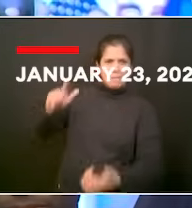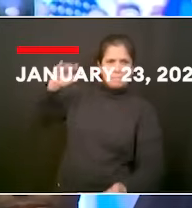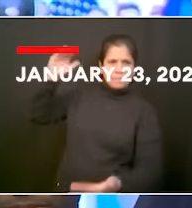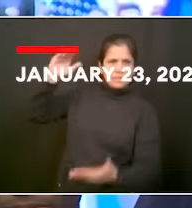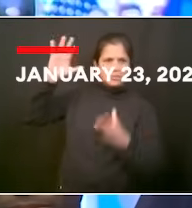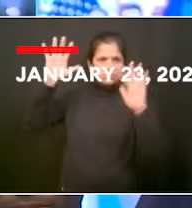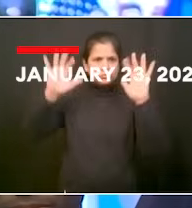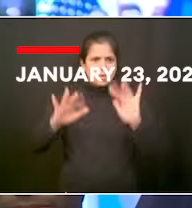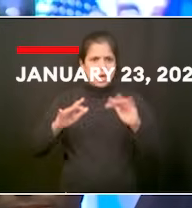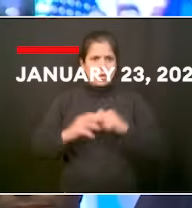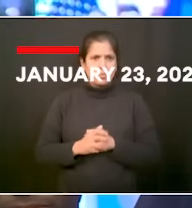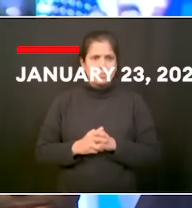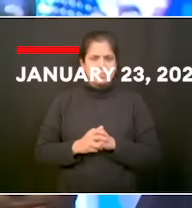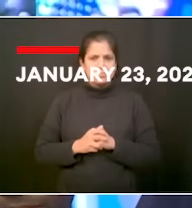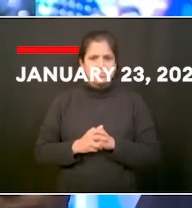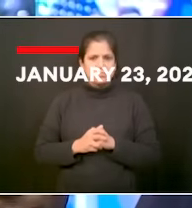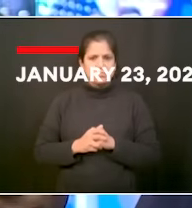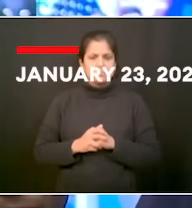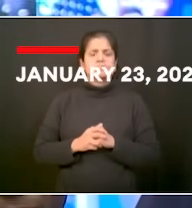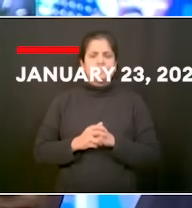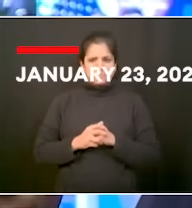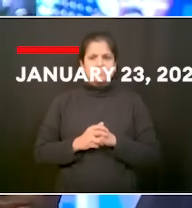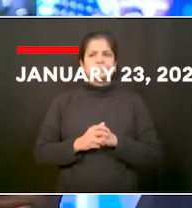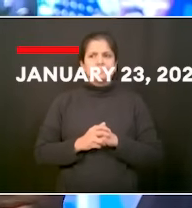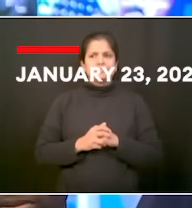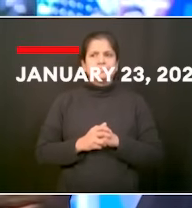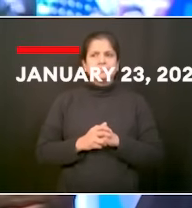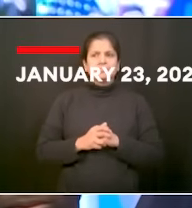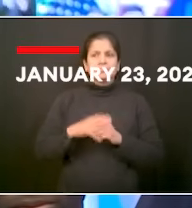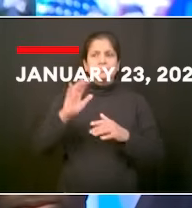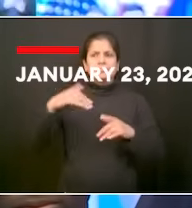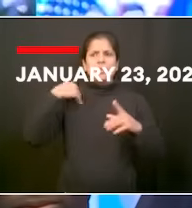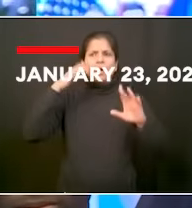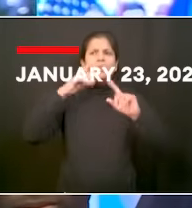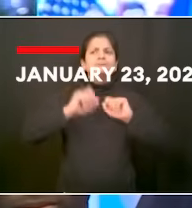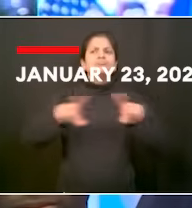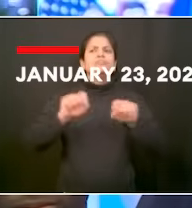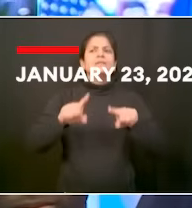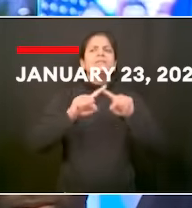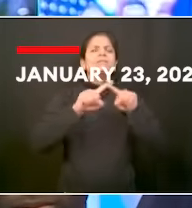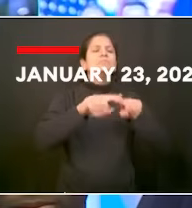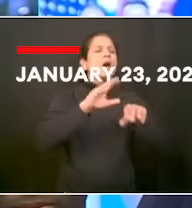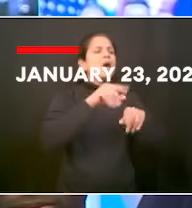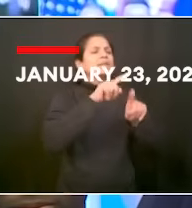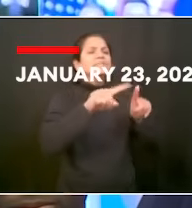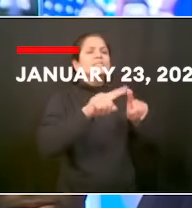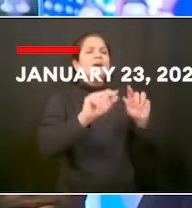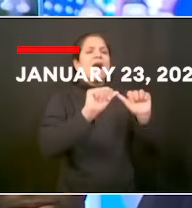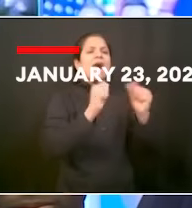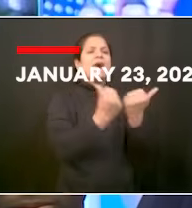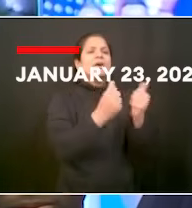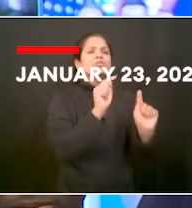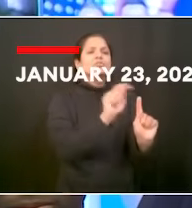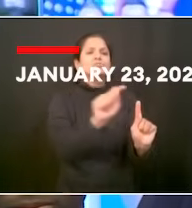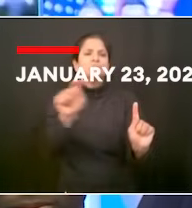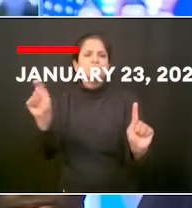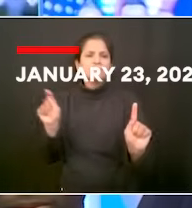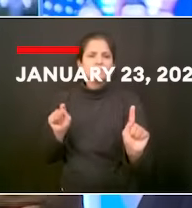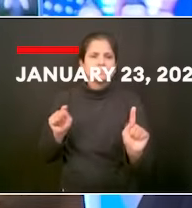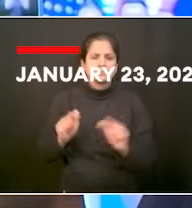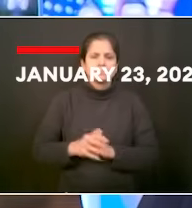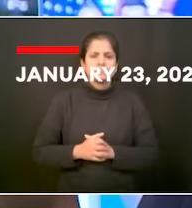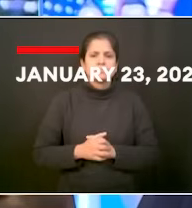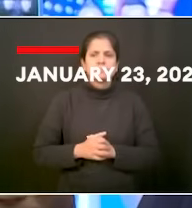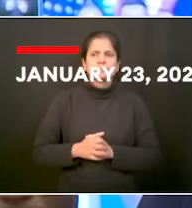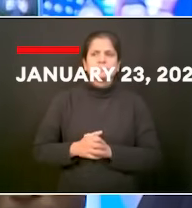DCAS is going to be sending those directives agency by agency. But when it comes to our uniform services, they're going to be reporting in person. And then you had a question for the chancellor?